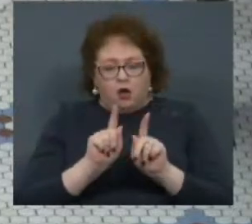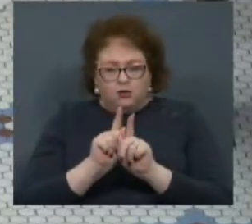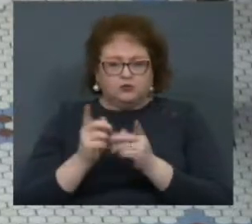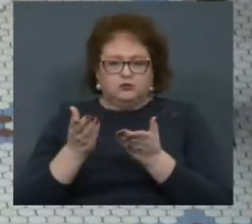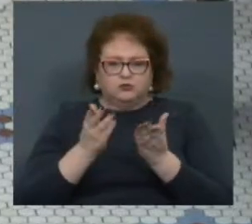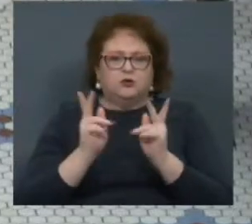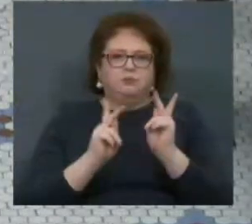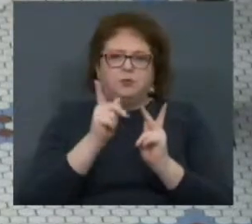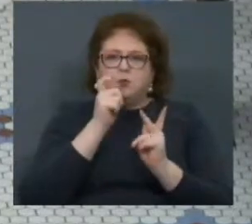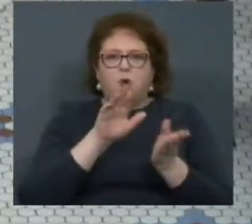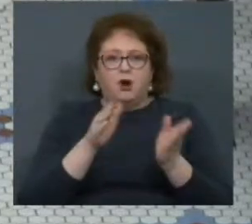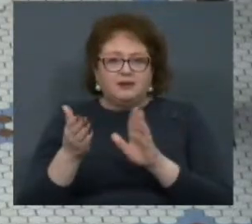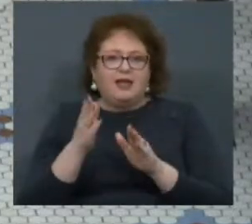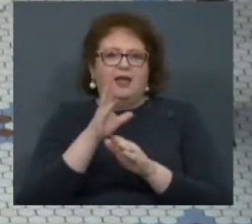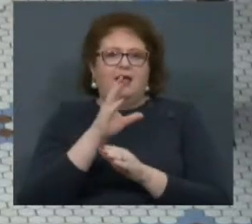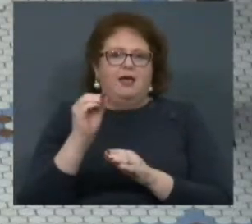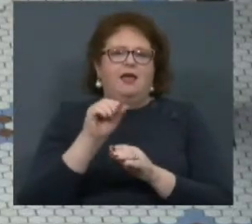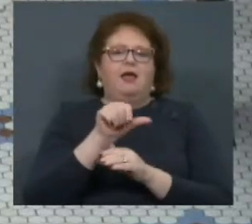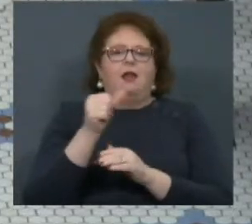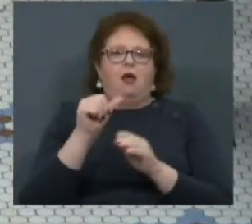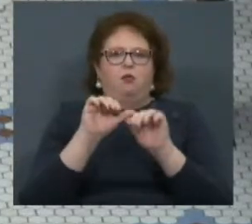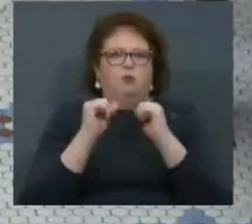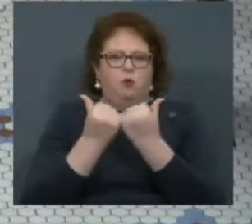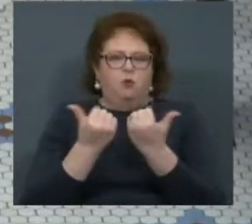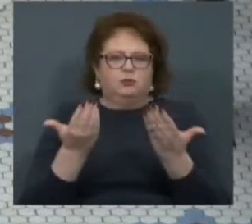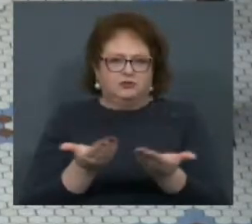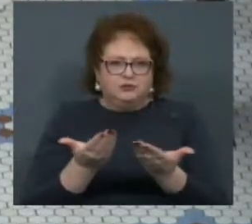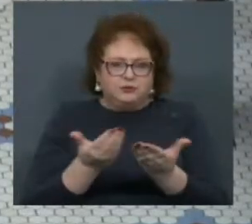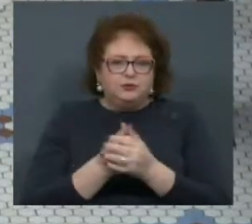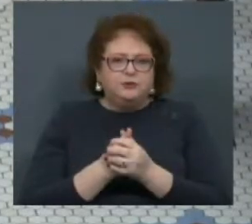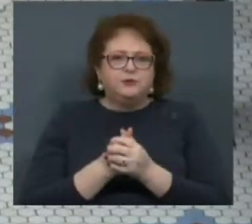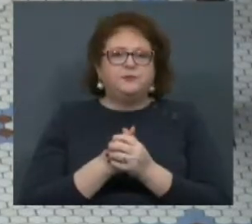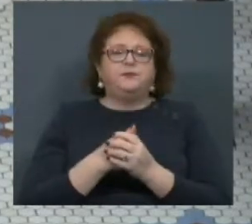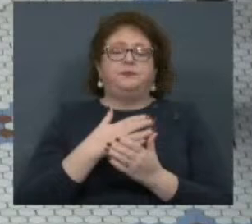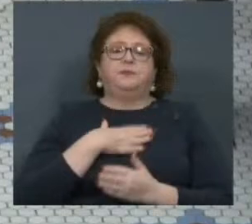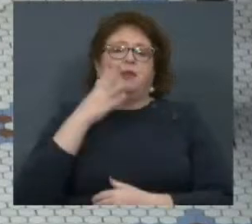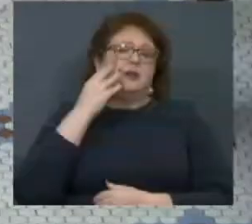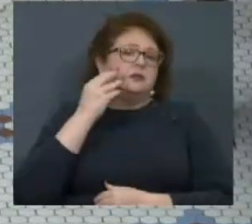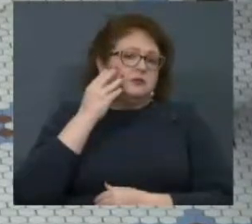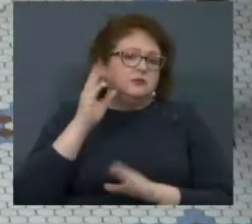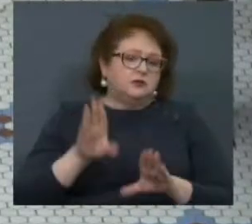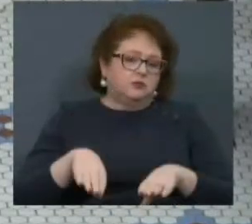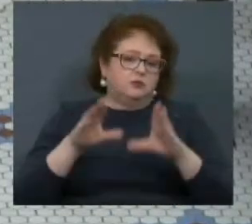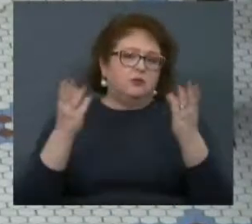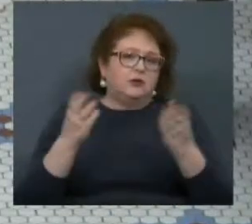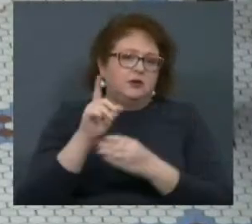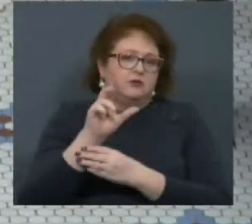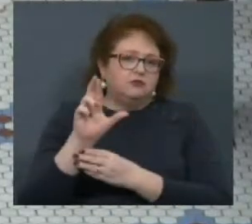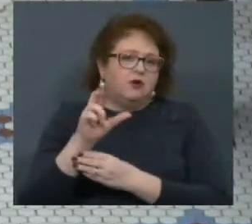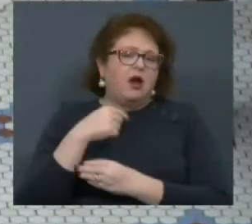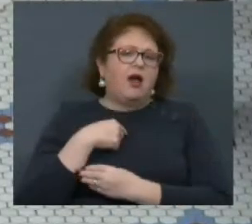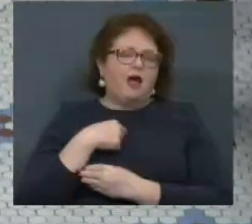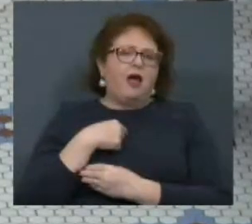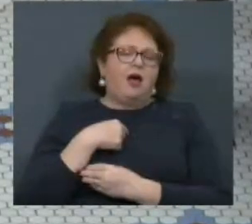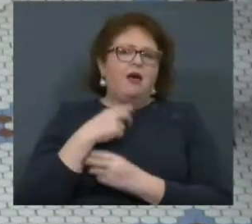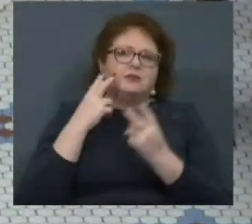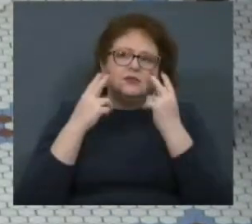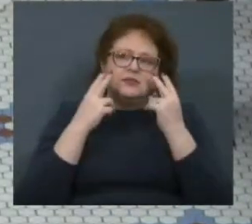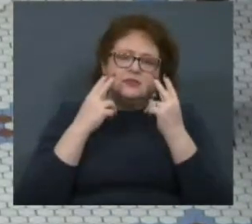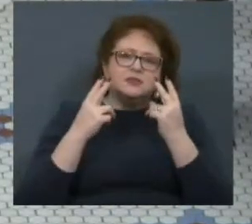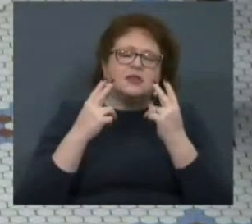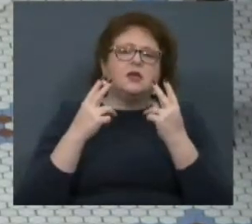here in Little Rock has shaped me profoundly. I've experienced the strength, beauty, and